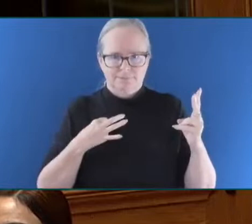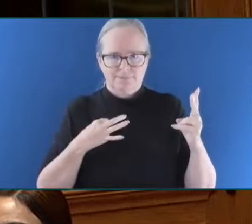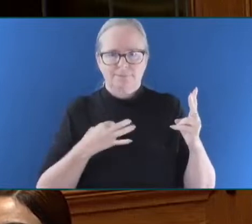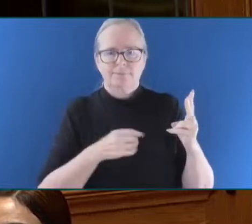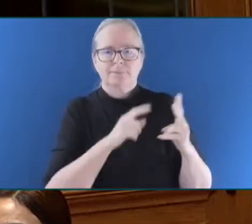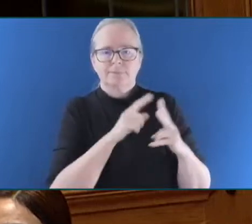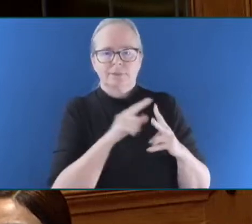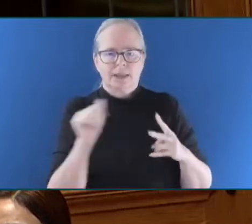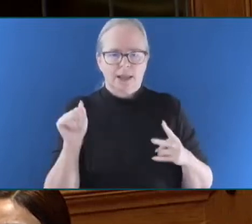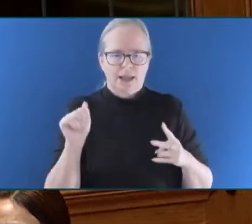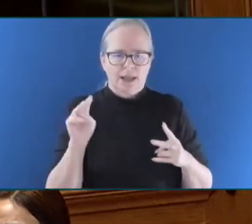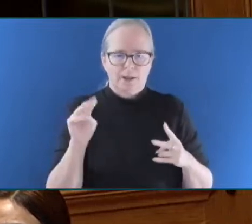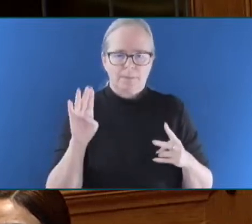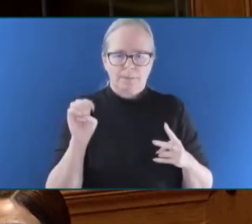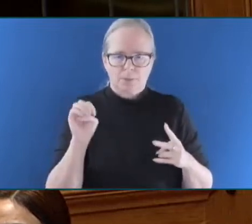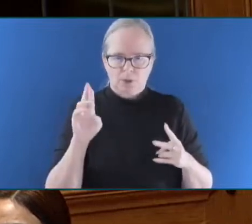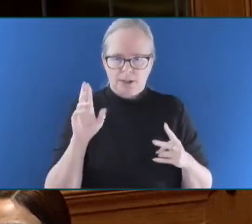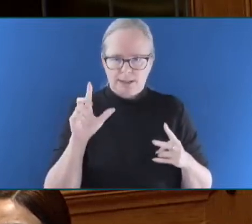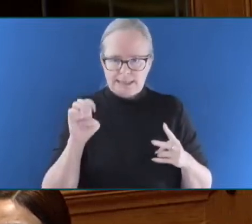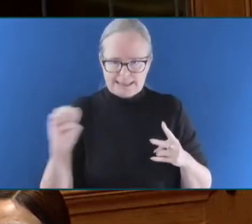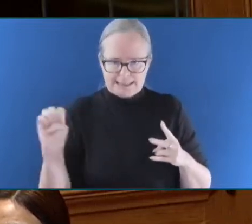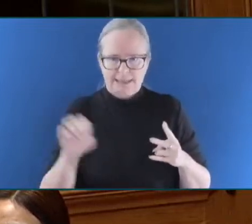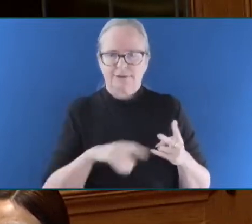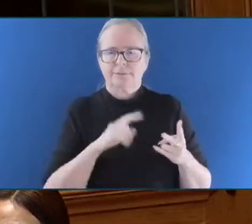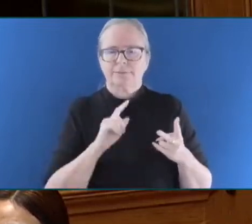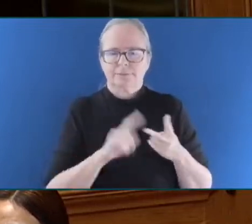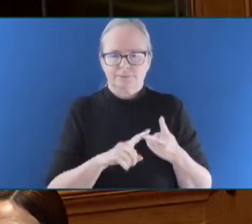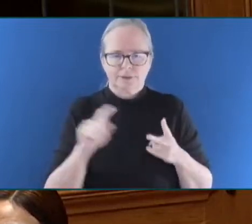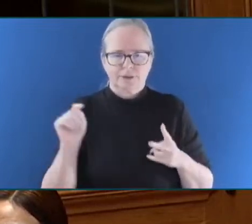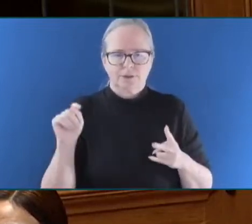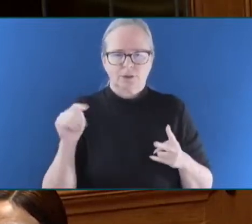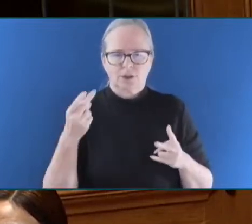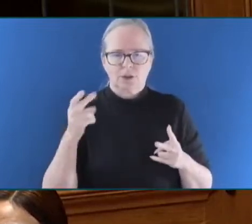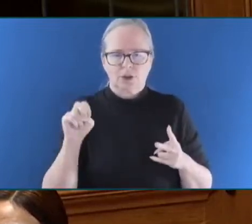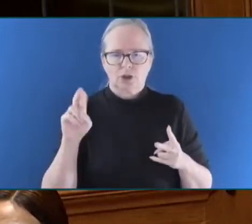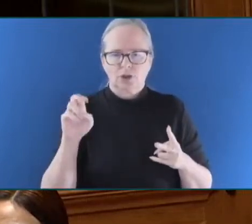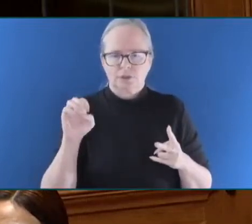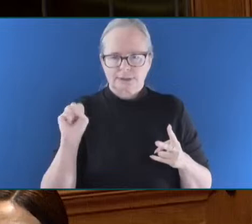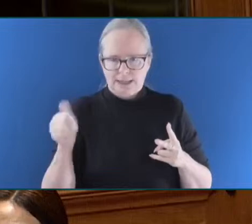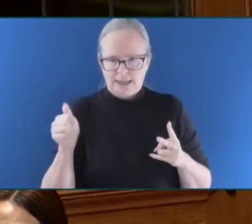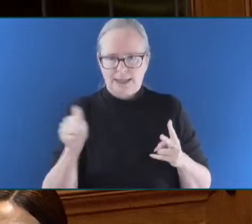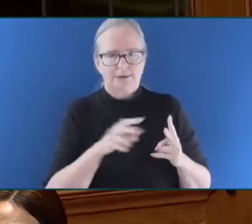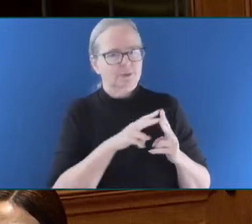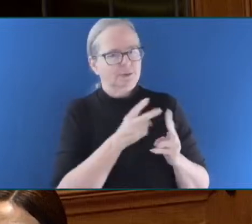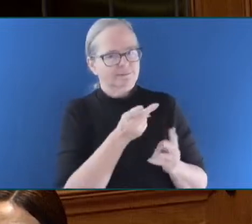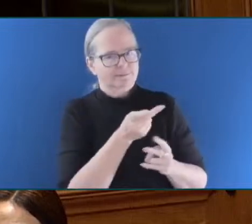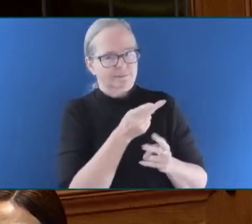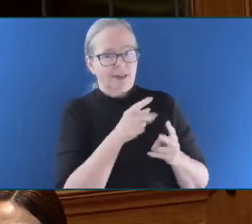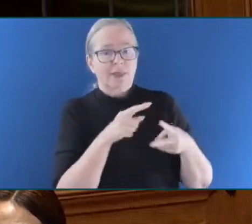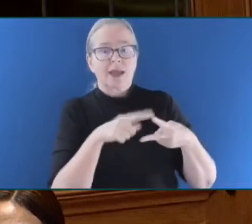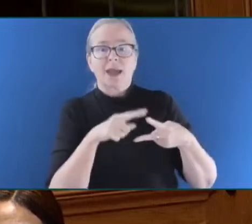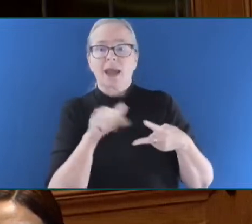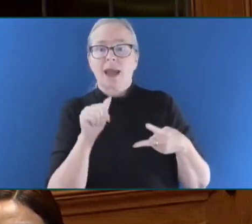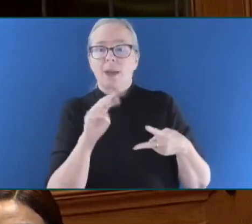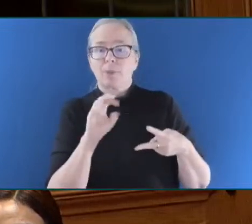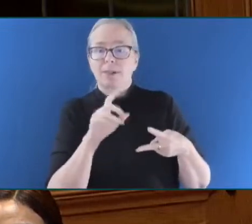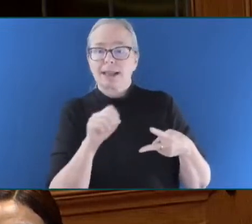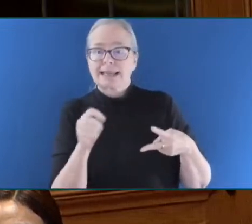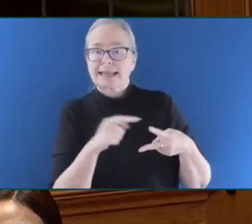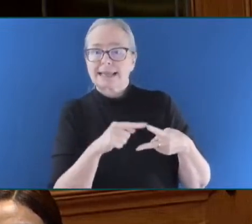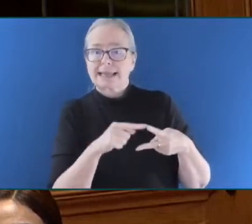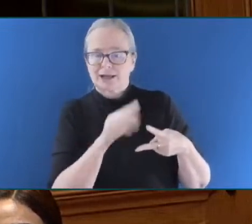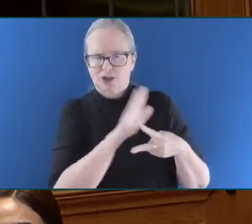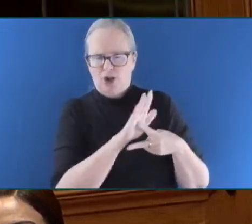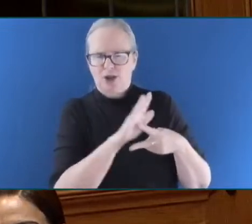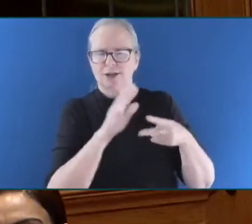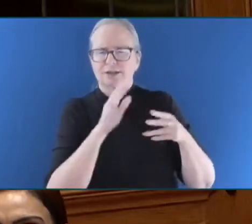Mezek, and Amber is joined by her partner Chris. Would this House please give them a very warm welcome and an applause for all the hard work